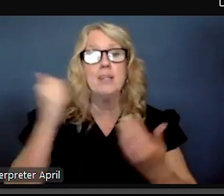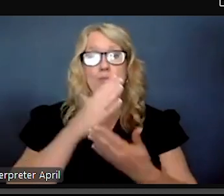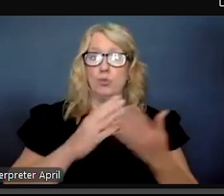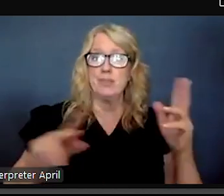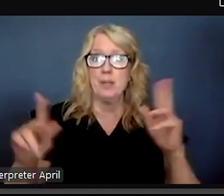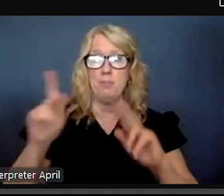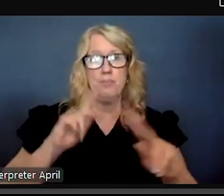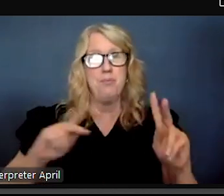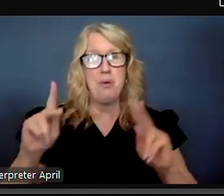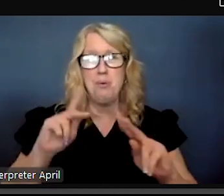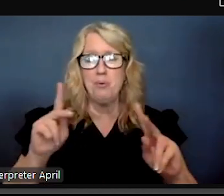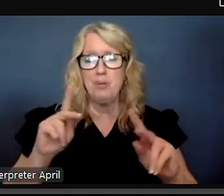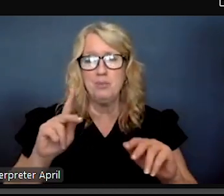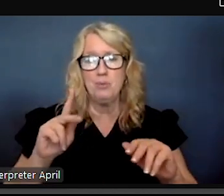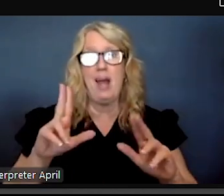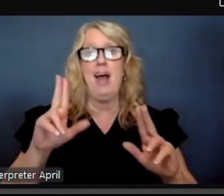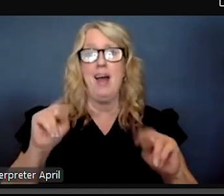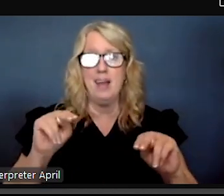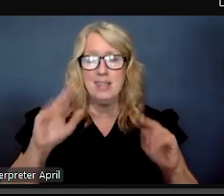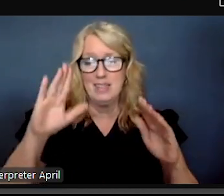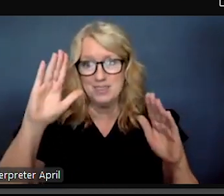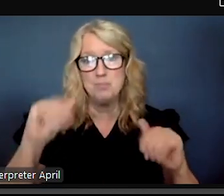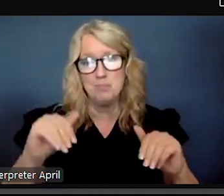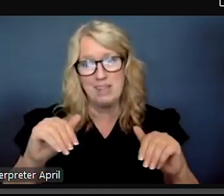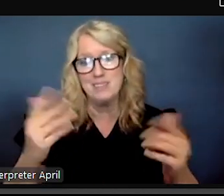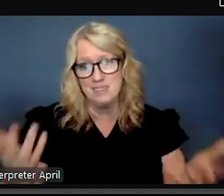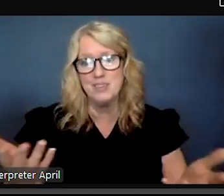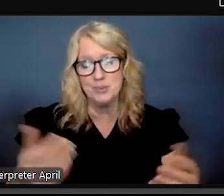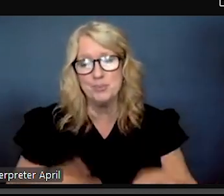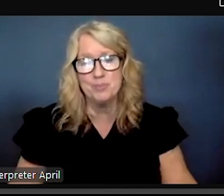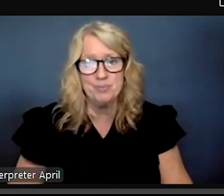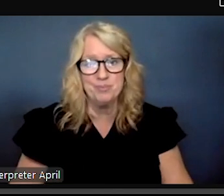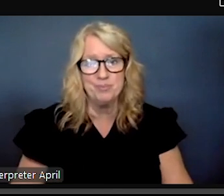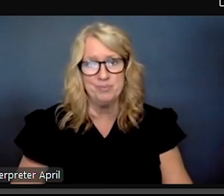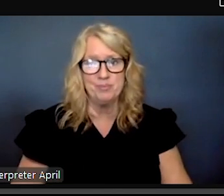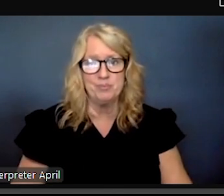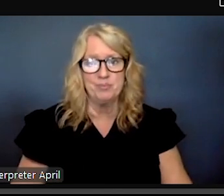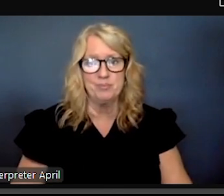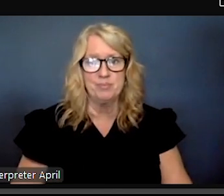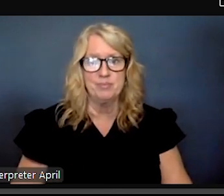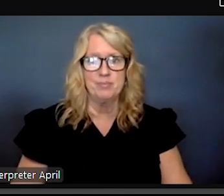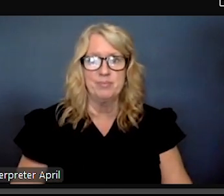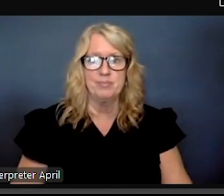that was an unexpected uh, result.